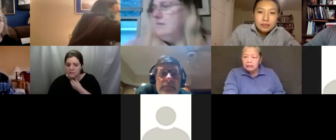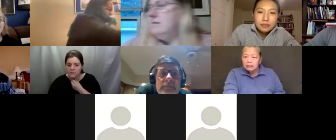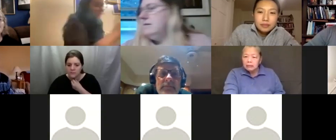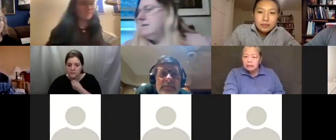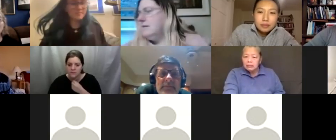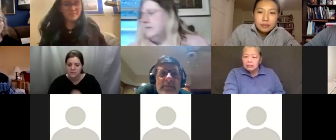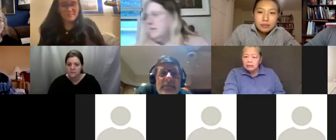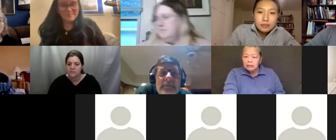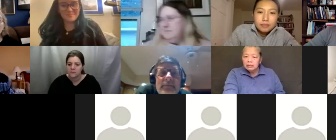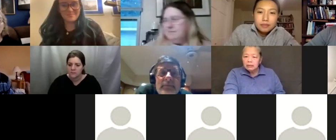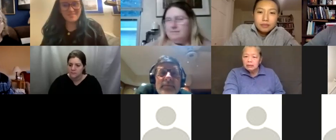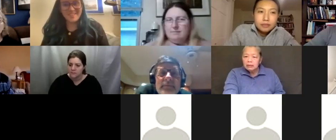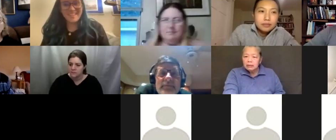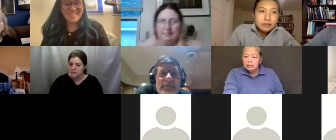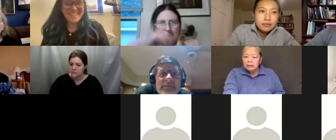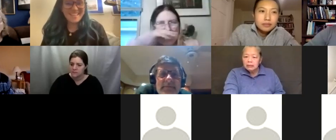Hi, Lisa.